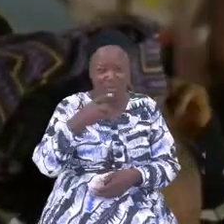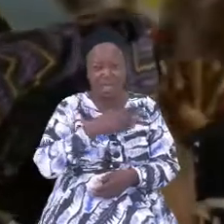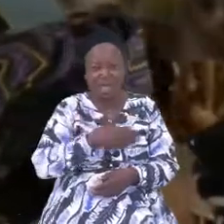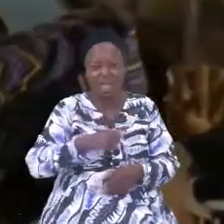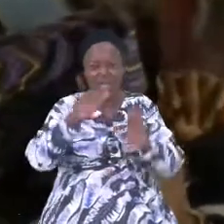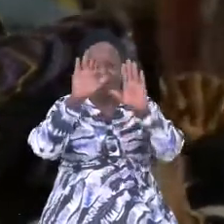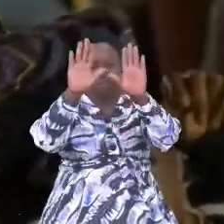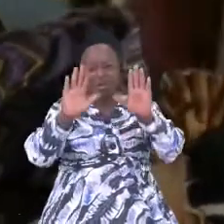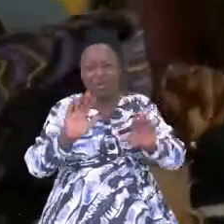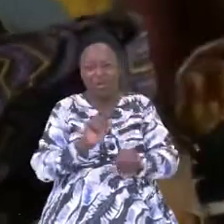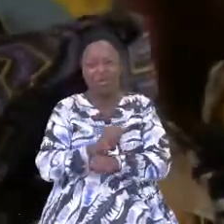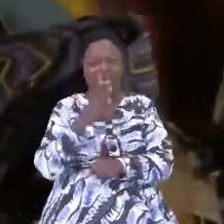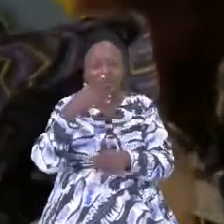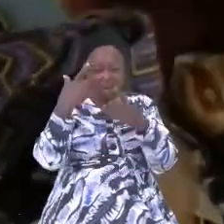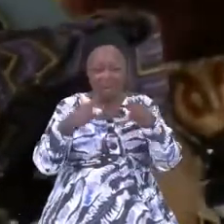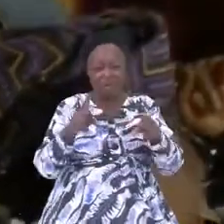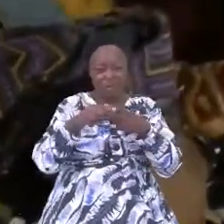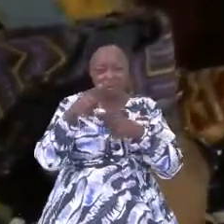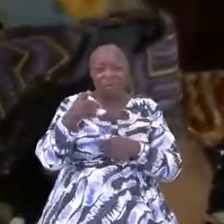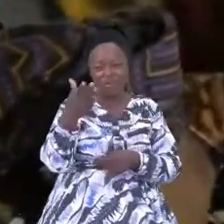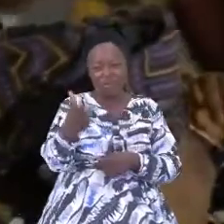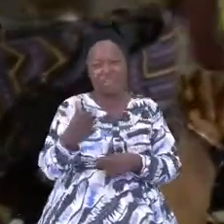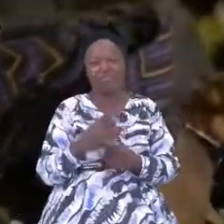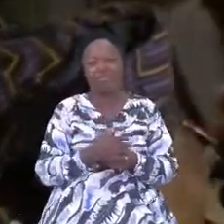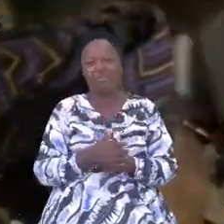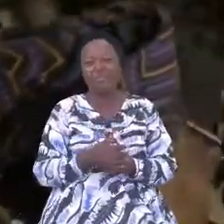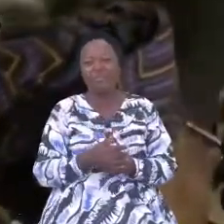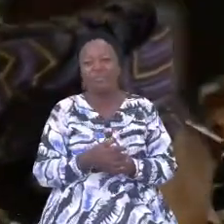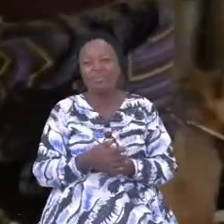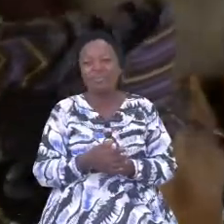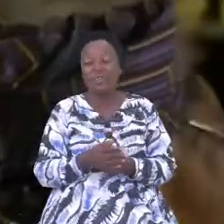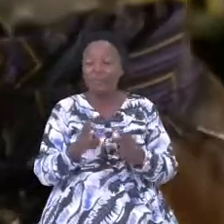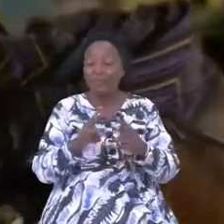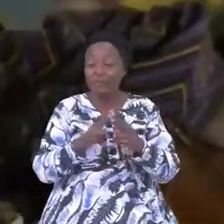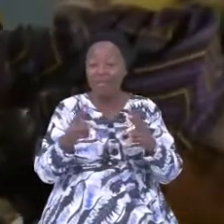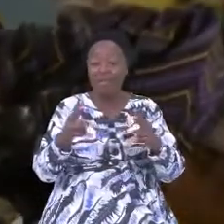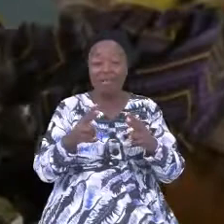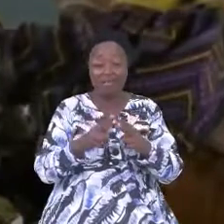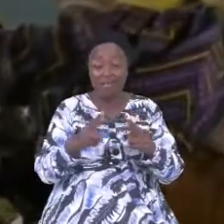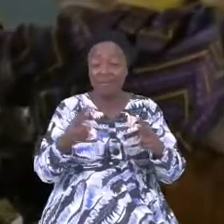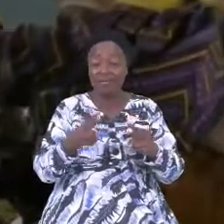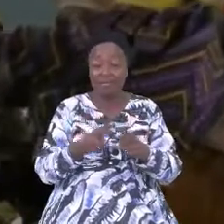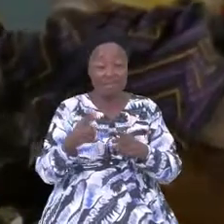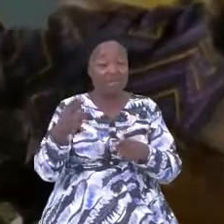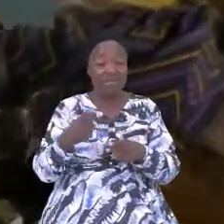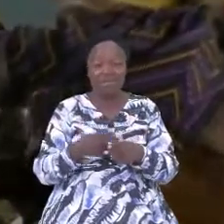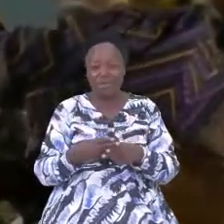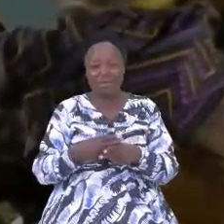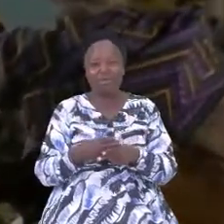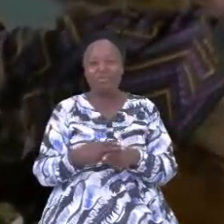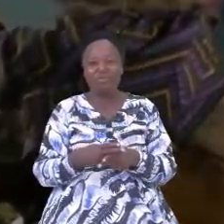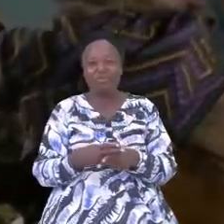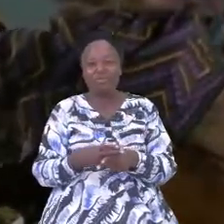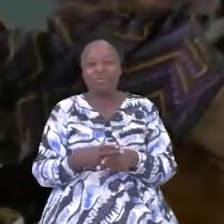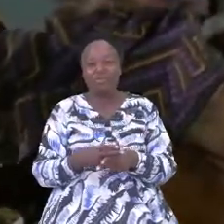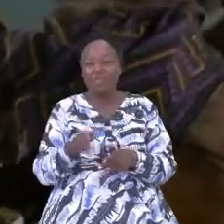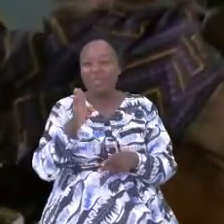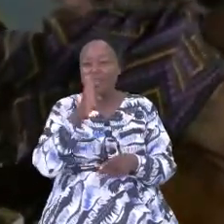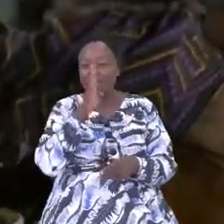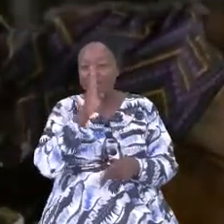miracles are coming your way. Very soon. Get ready for it.